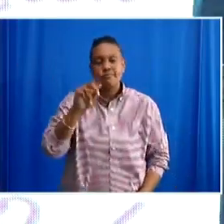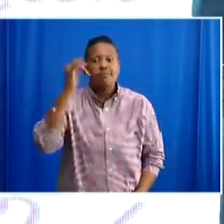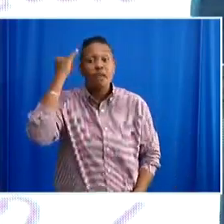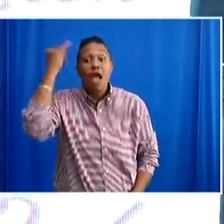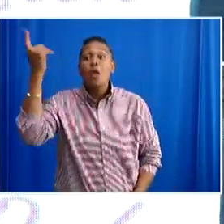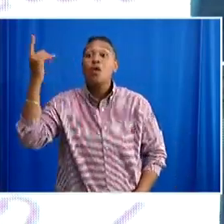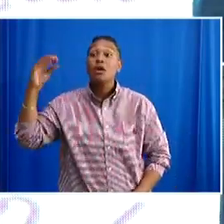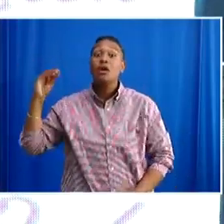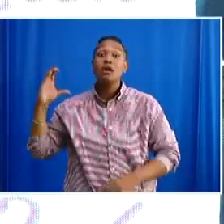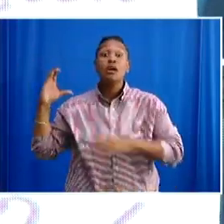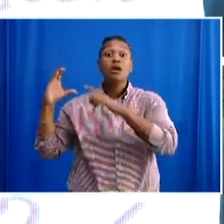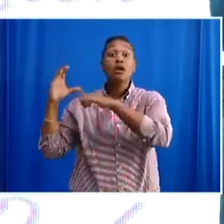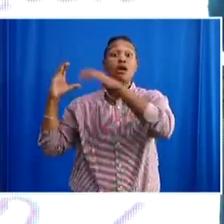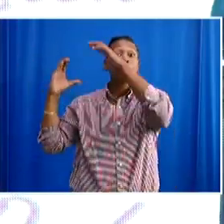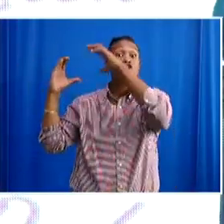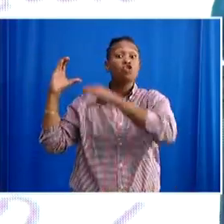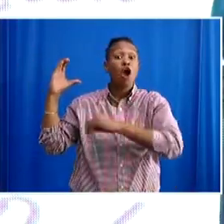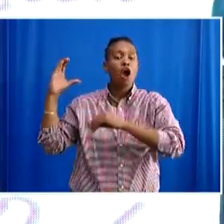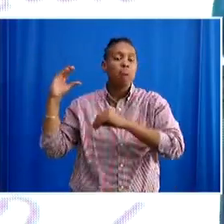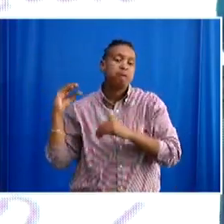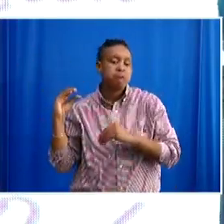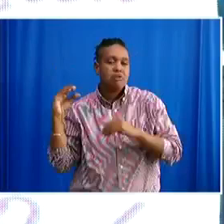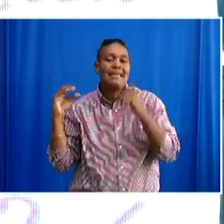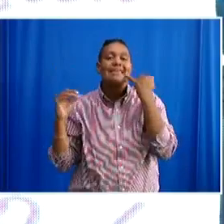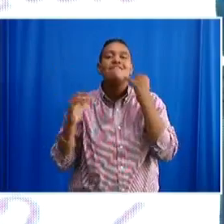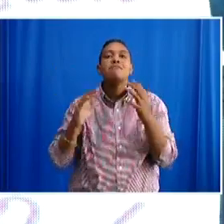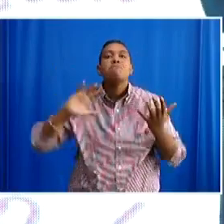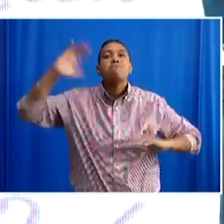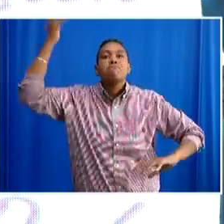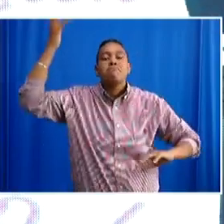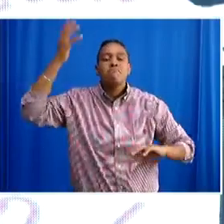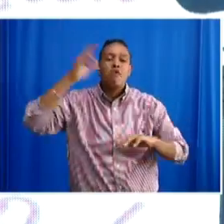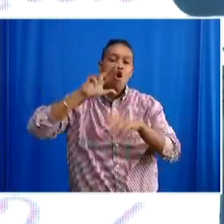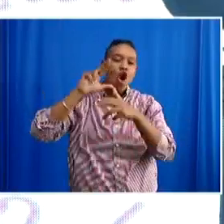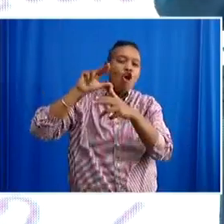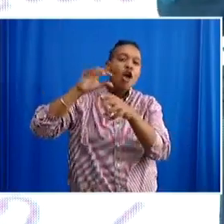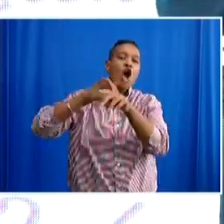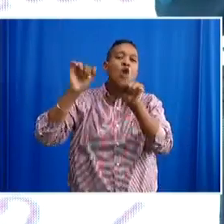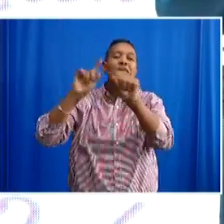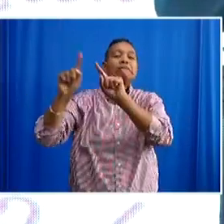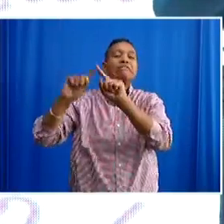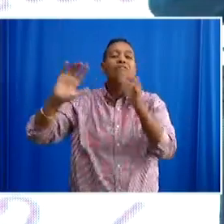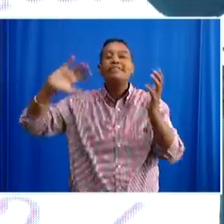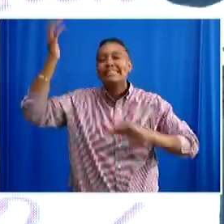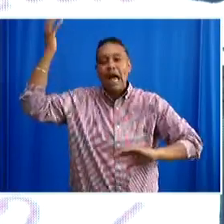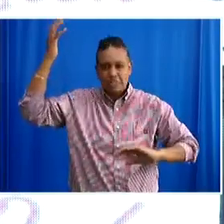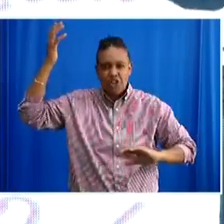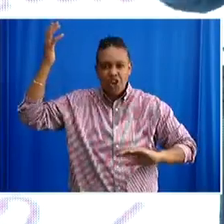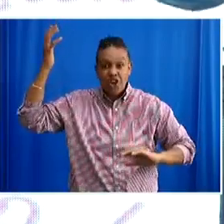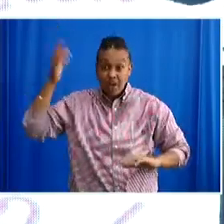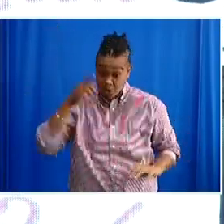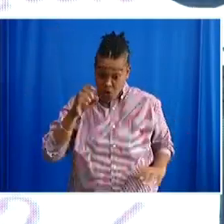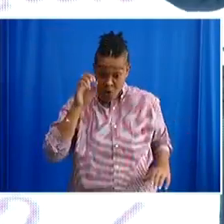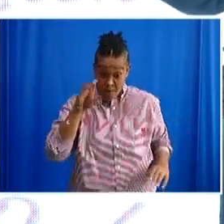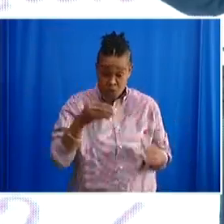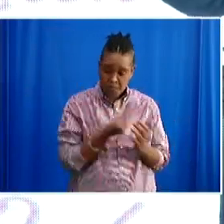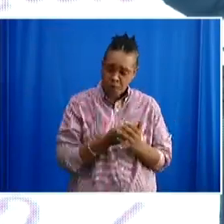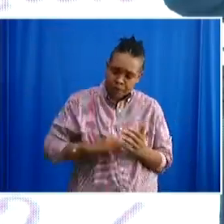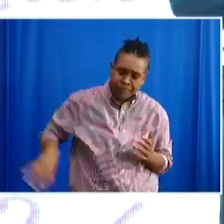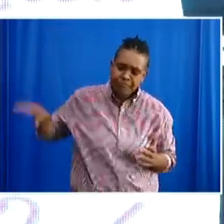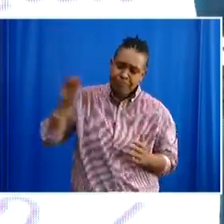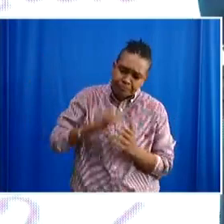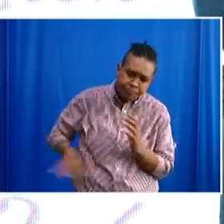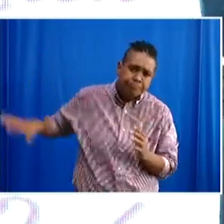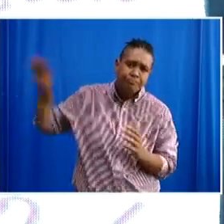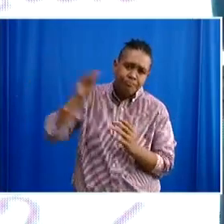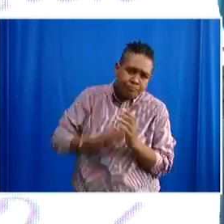draw down in natural disaster. Well, you put the fiscal savings aside on an annual basis as you can afford.